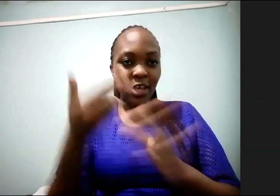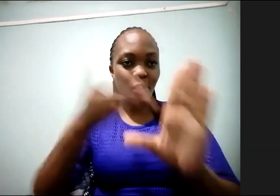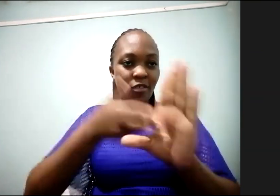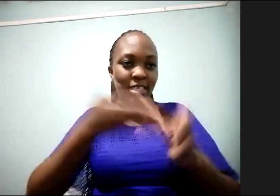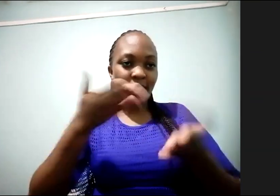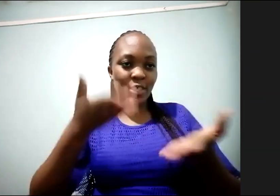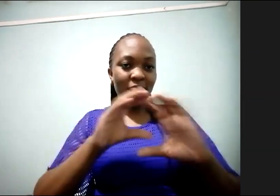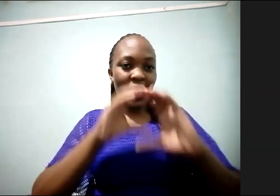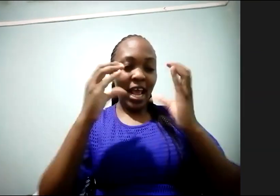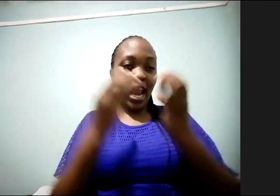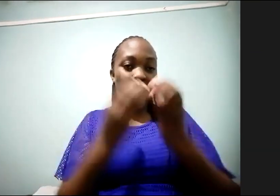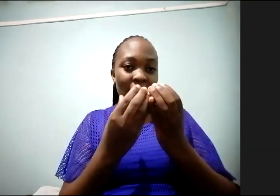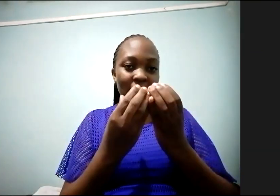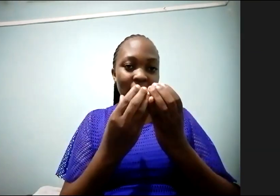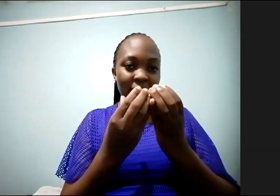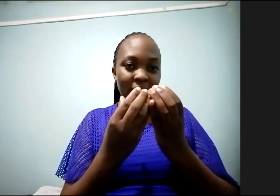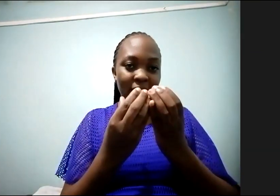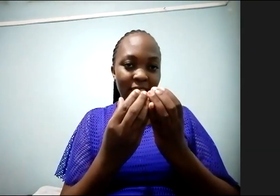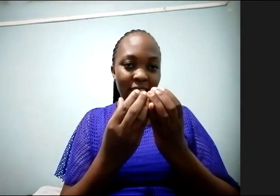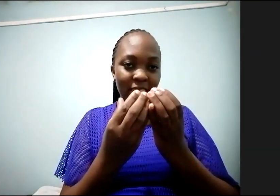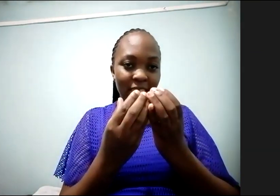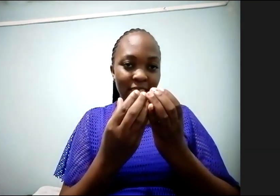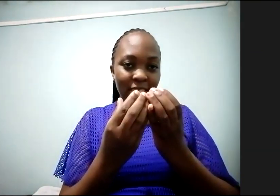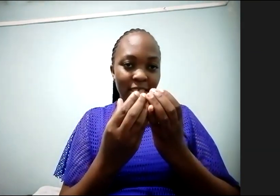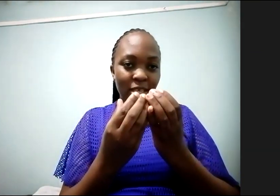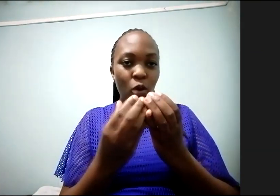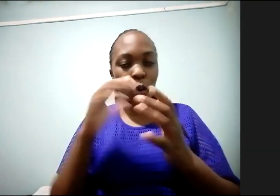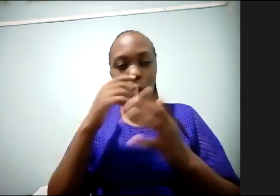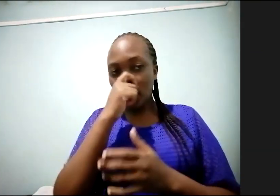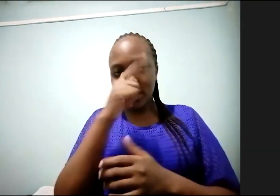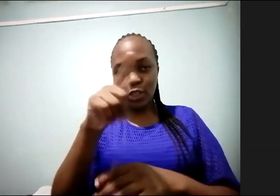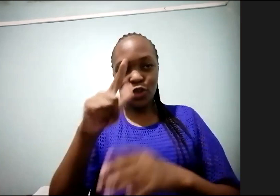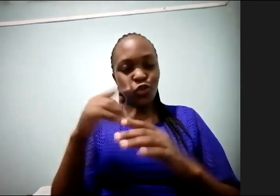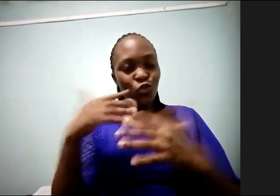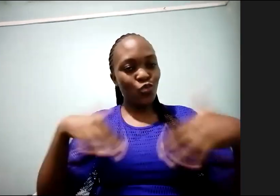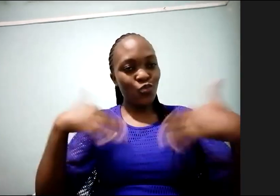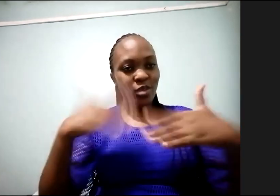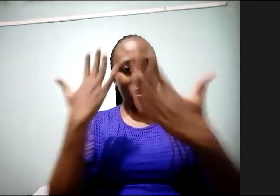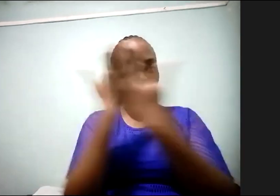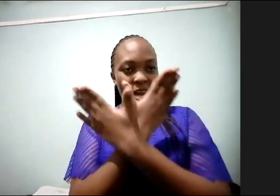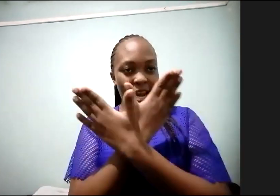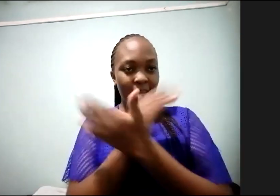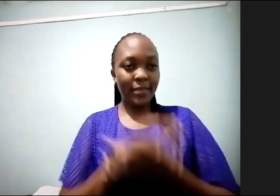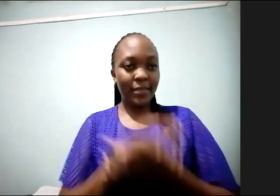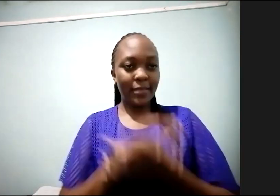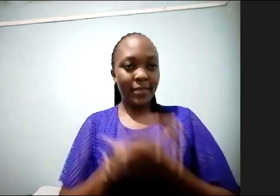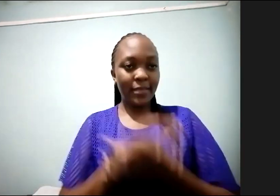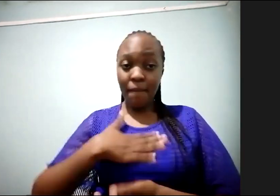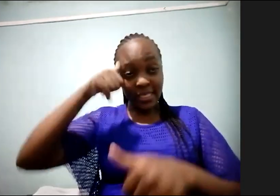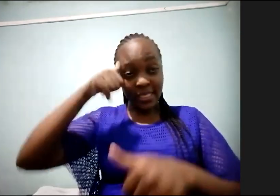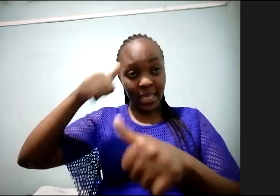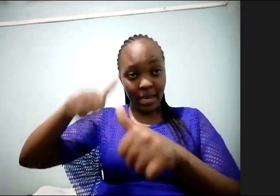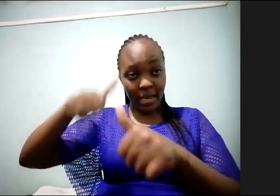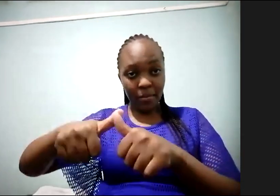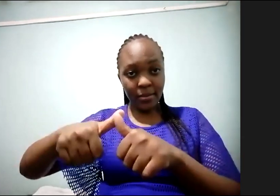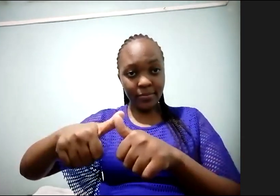Wishing you a wonderful night. And just remember to keep